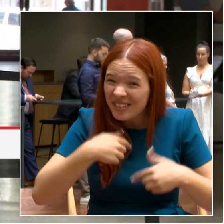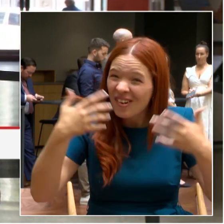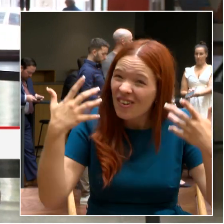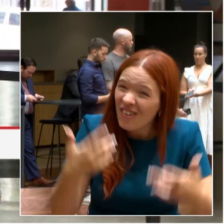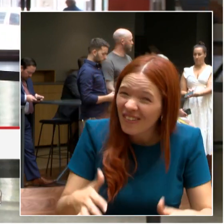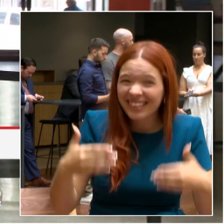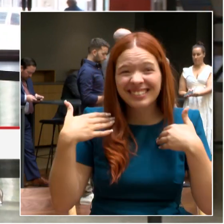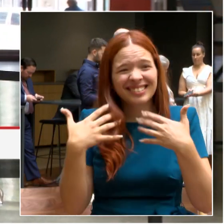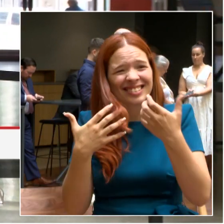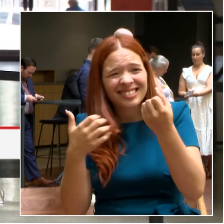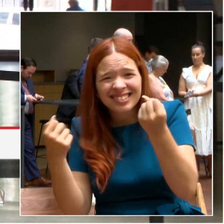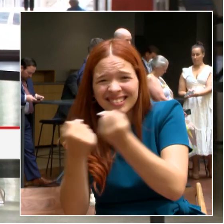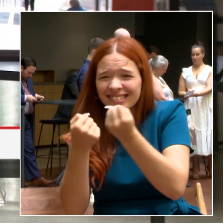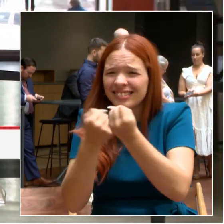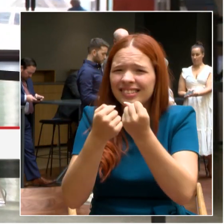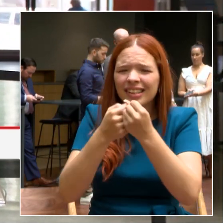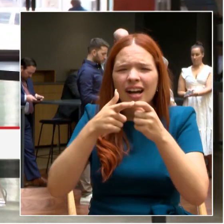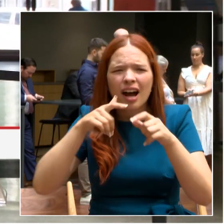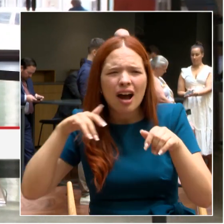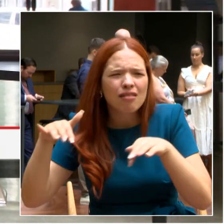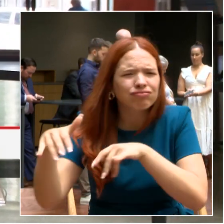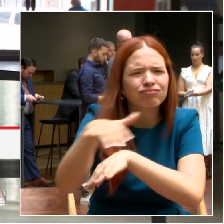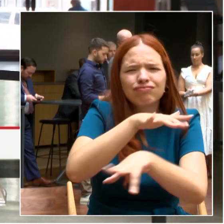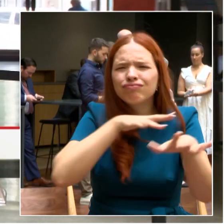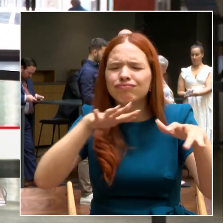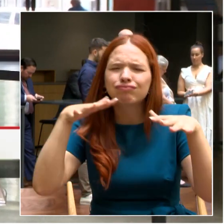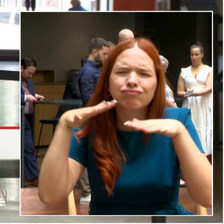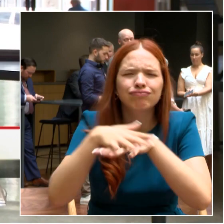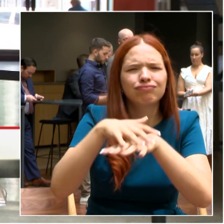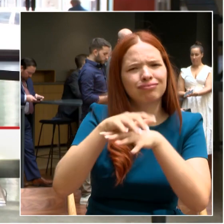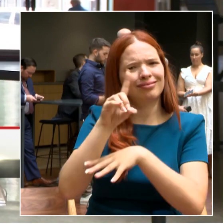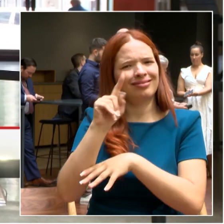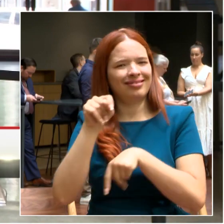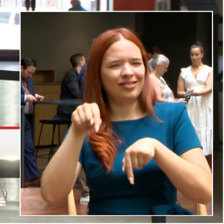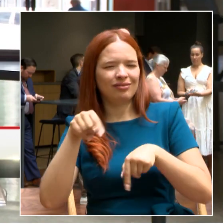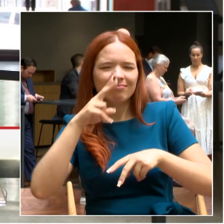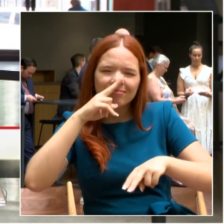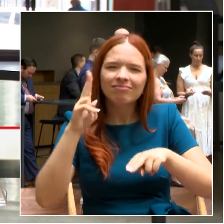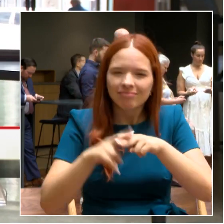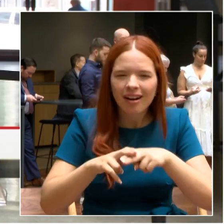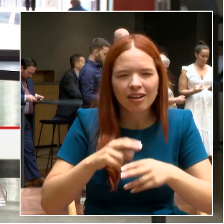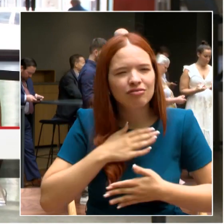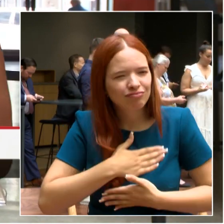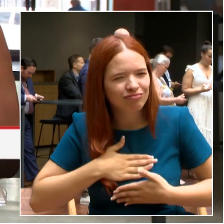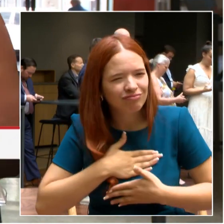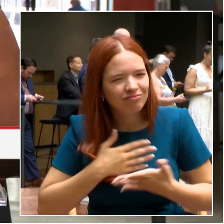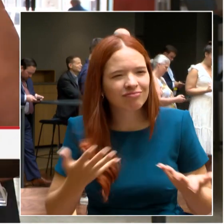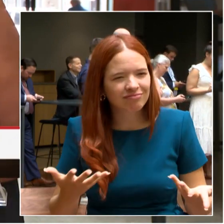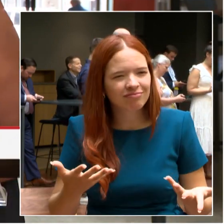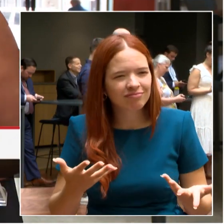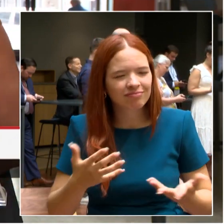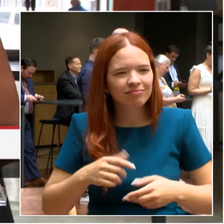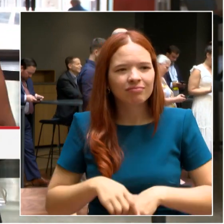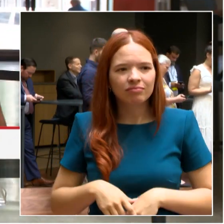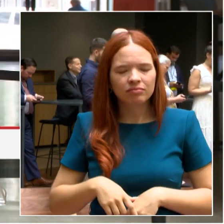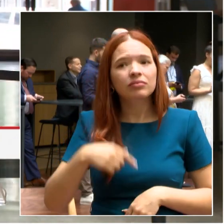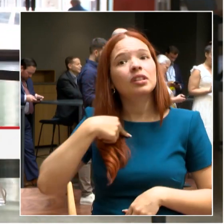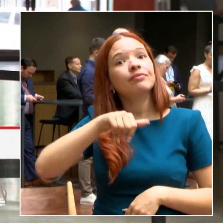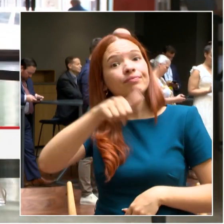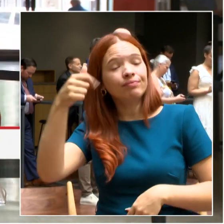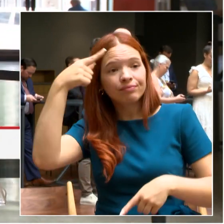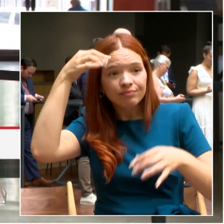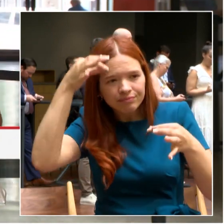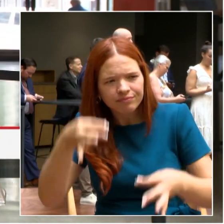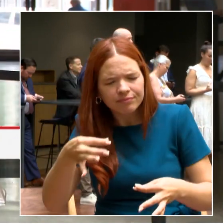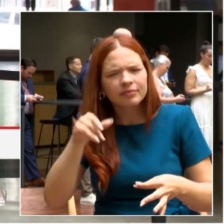that. There are other policy decisions that we will make too that will ensure that we have a robust comeback,